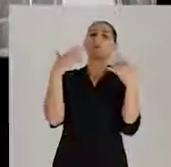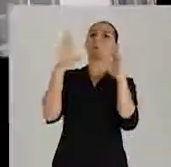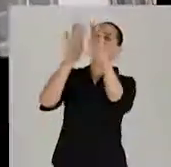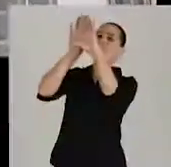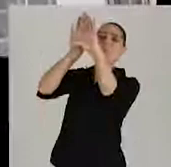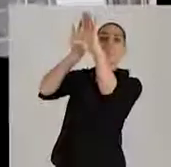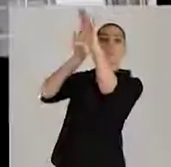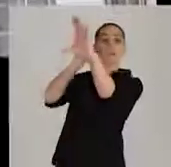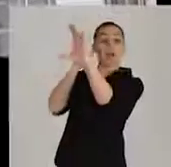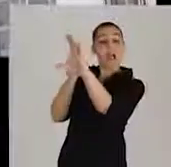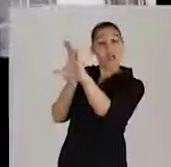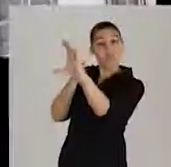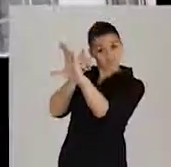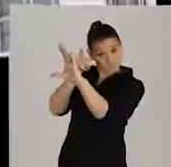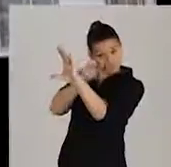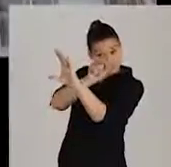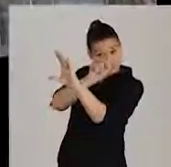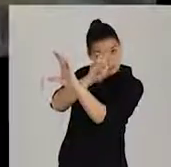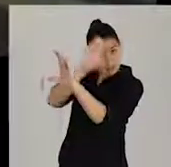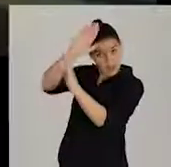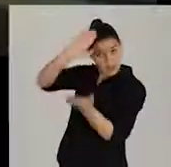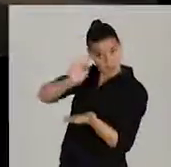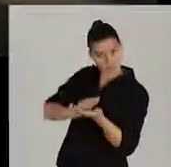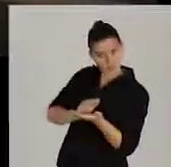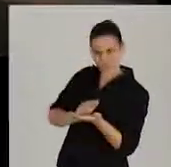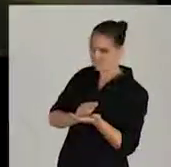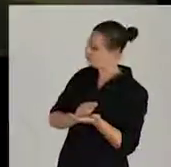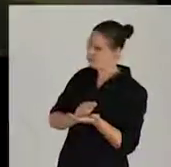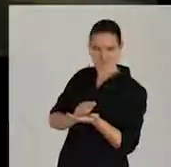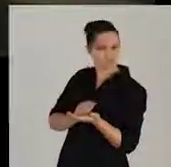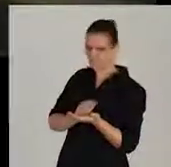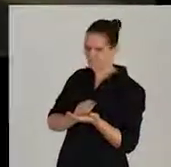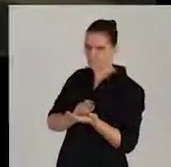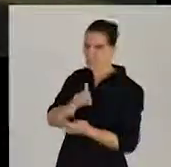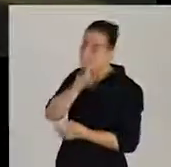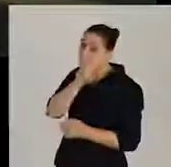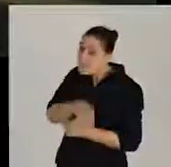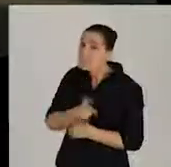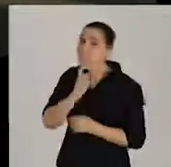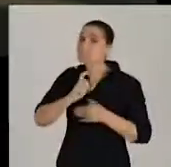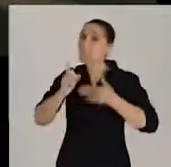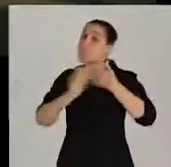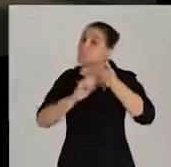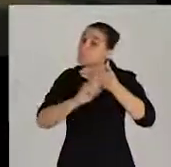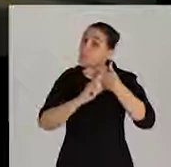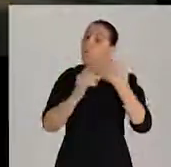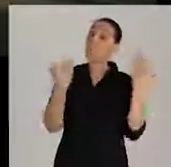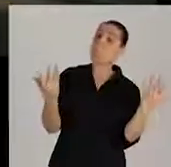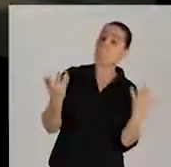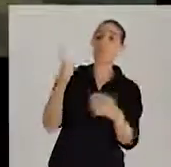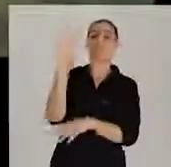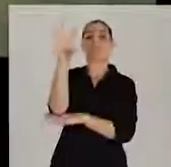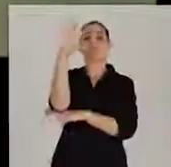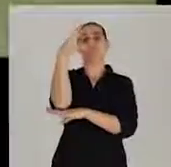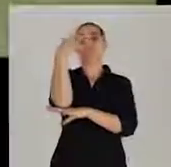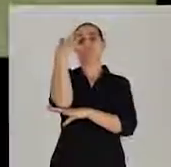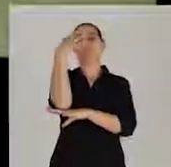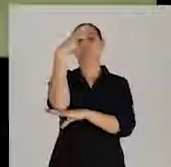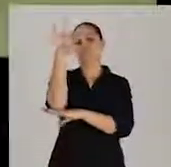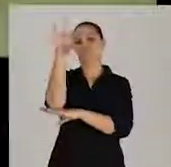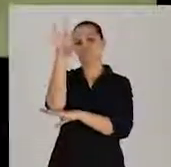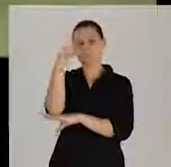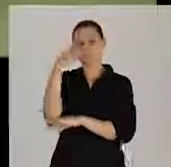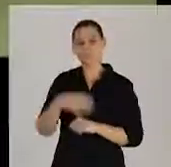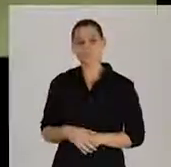the risk of TB transmission. Where available, ultraviolet germicidal irradiation, also known